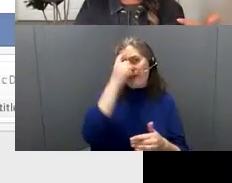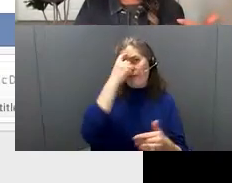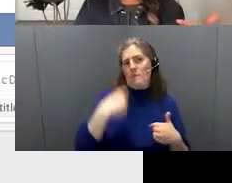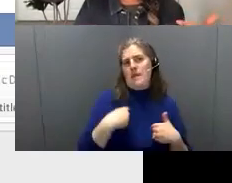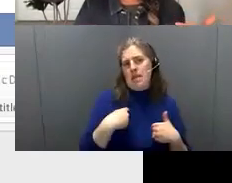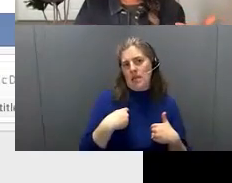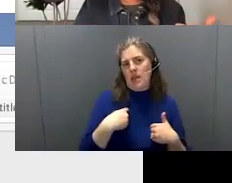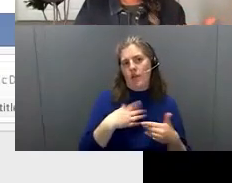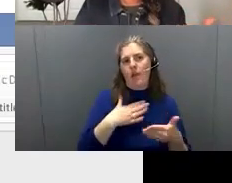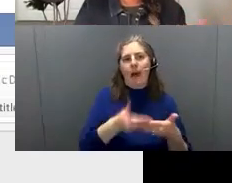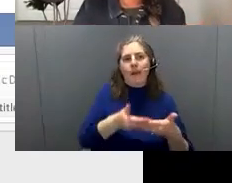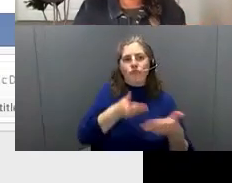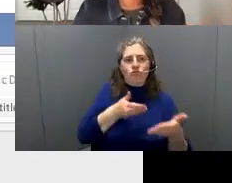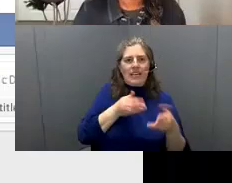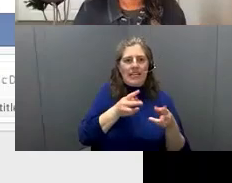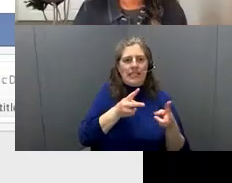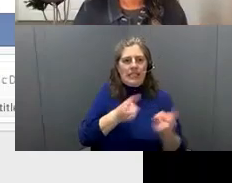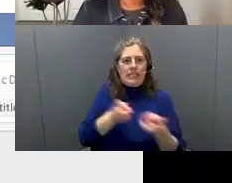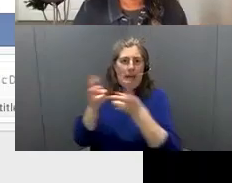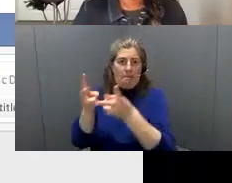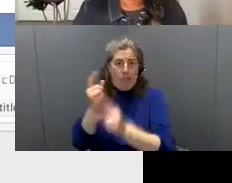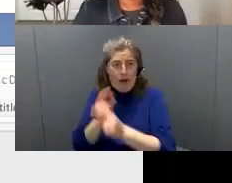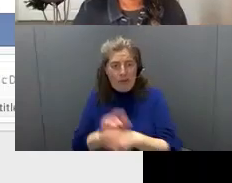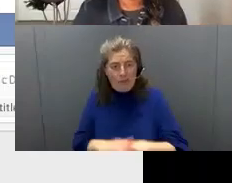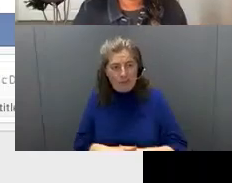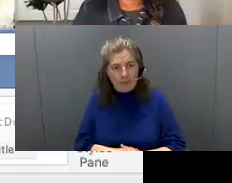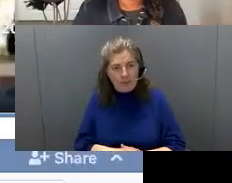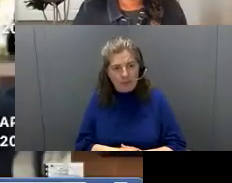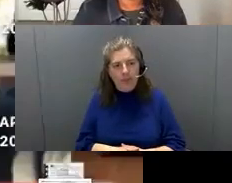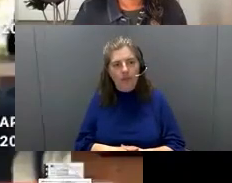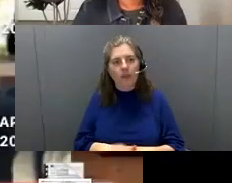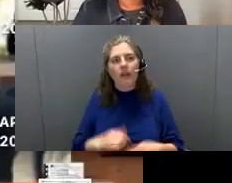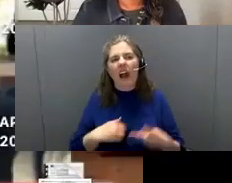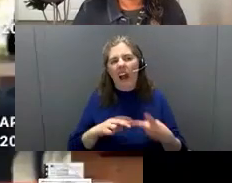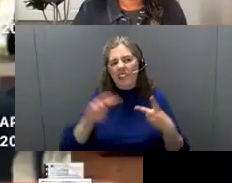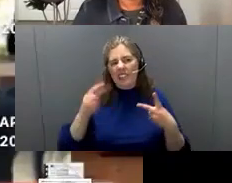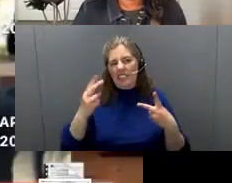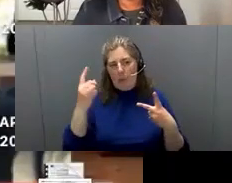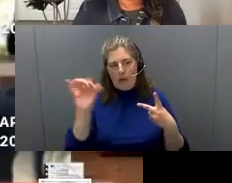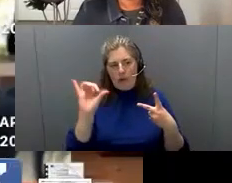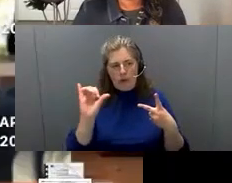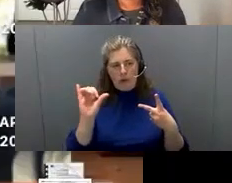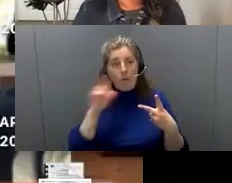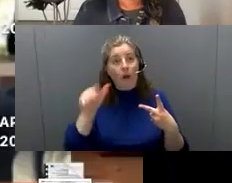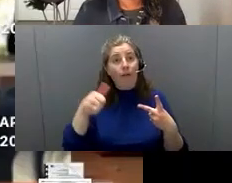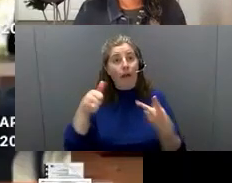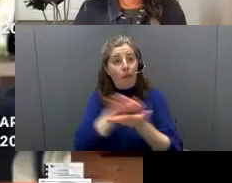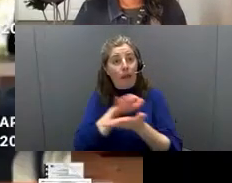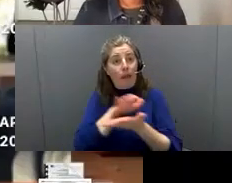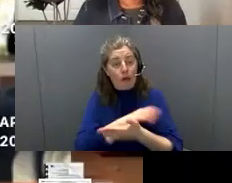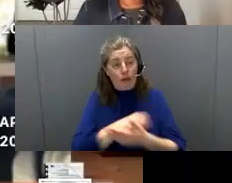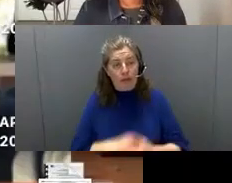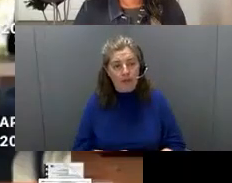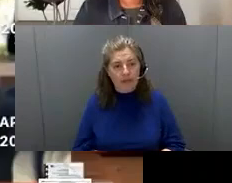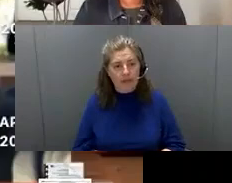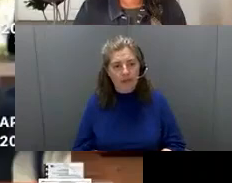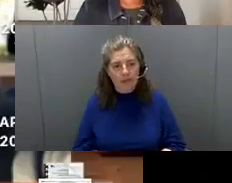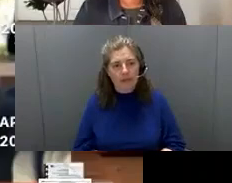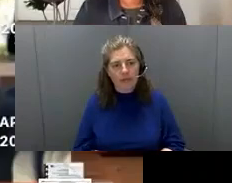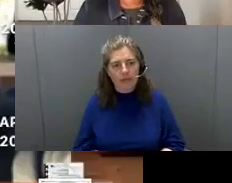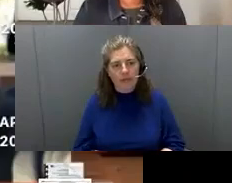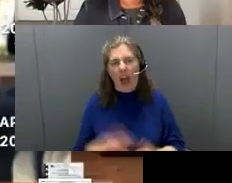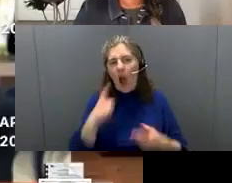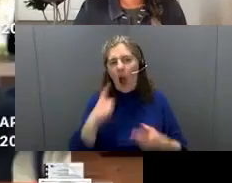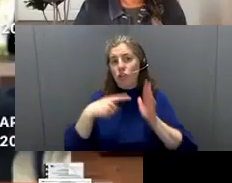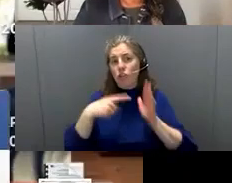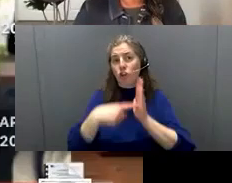my pre-step, right? So I have another one for another paper, because I'm going to show